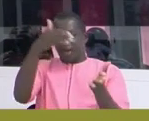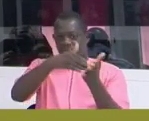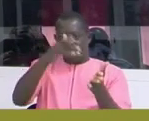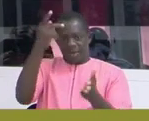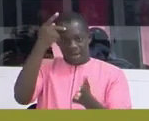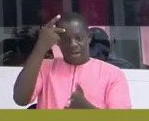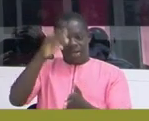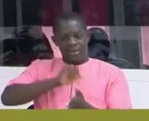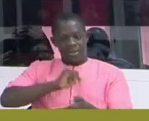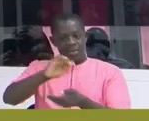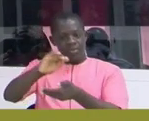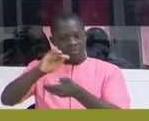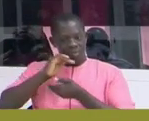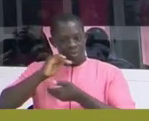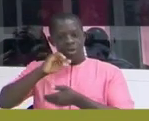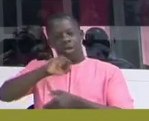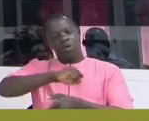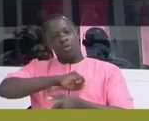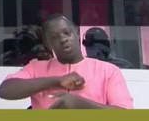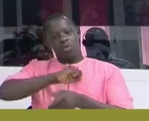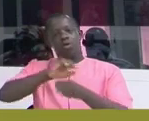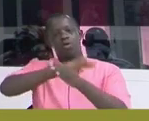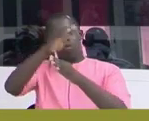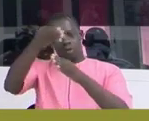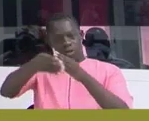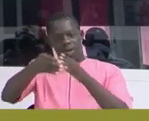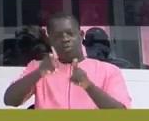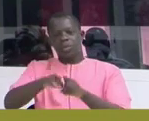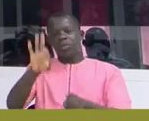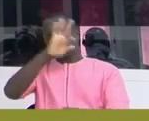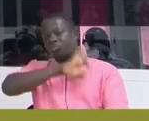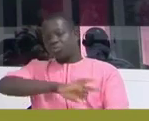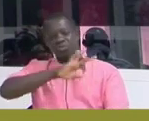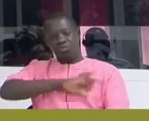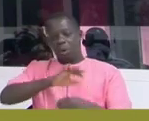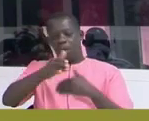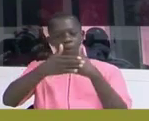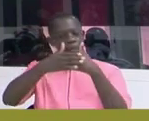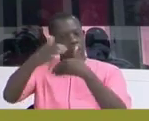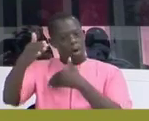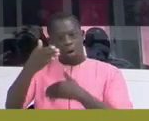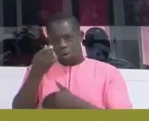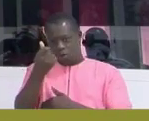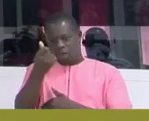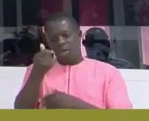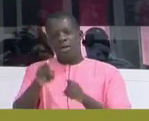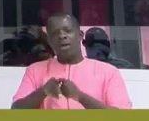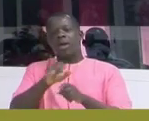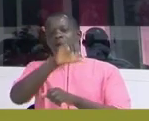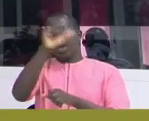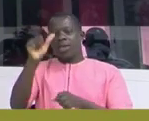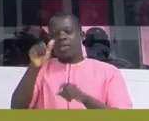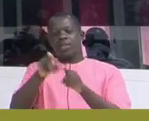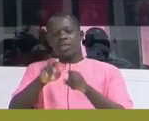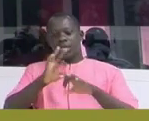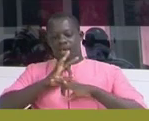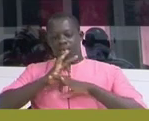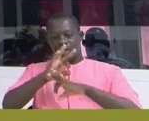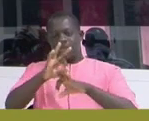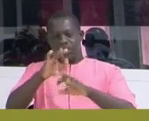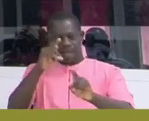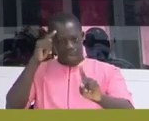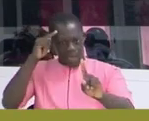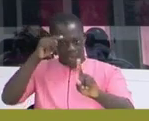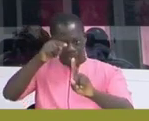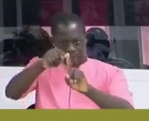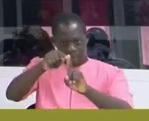But if I went to Canelai and secured my own contract, I will earn more money. And that was